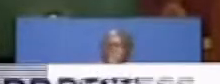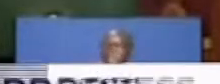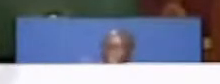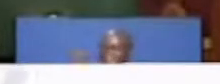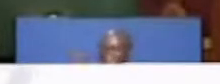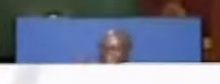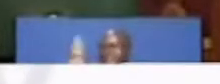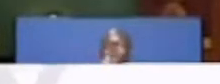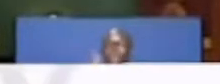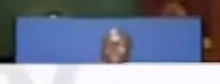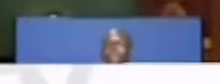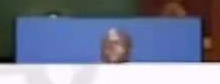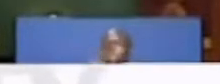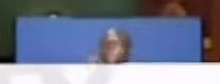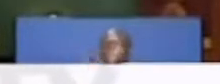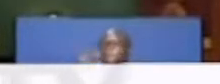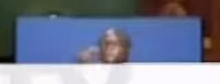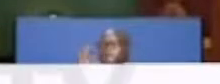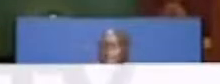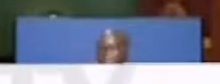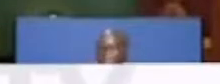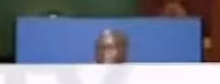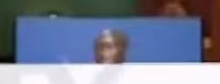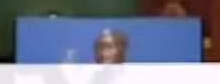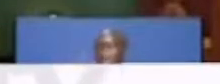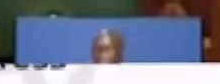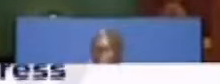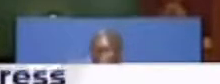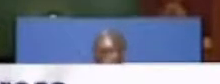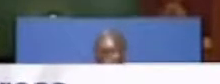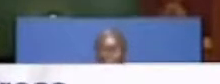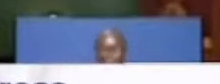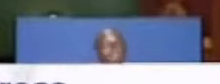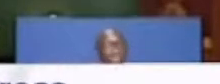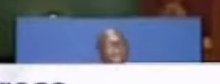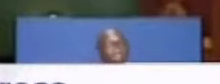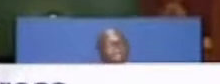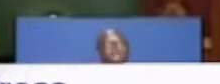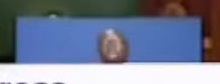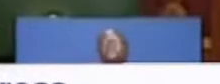the health insurance scheme, this has benefited